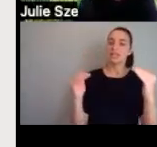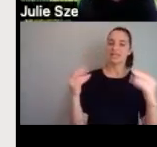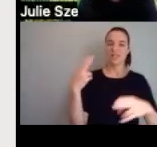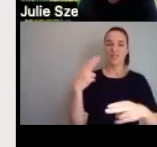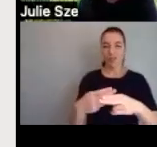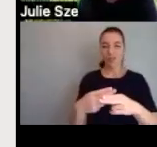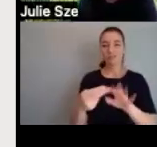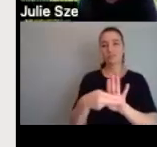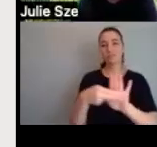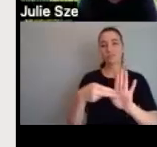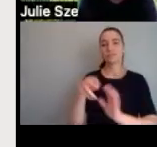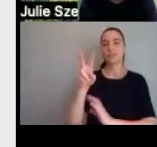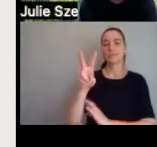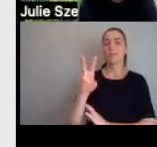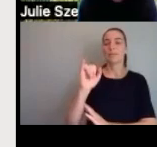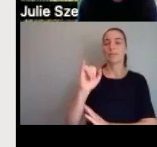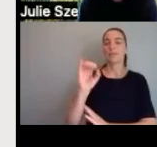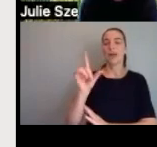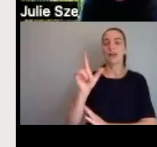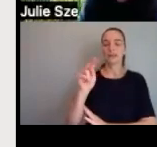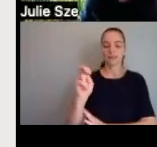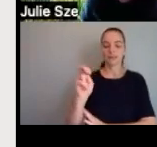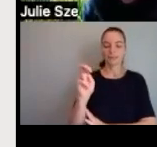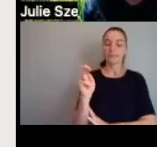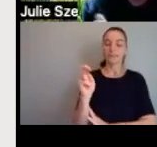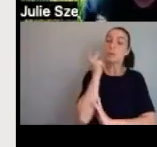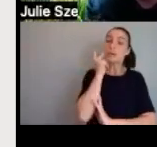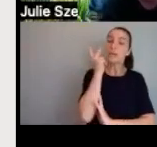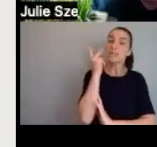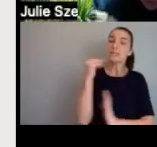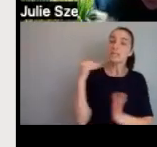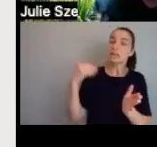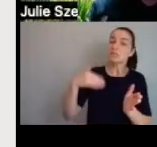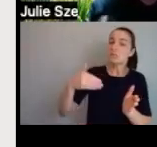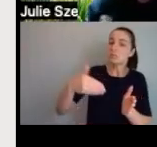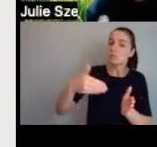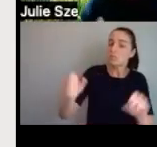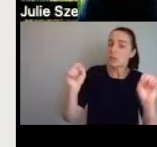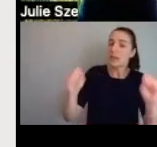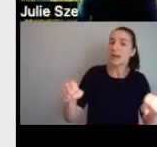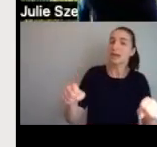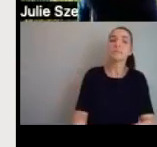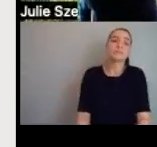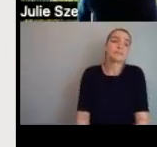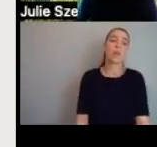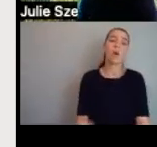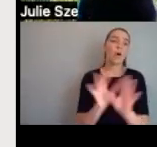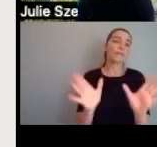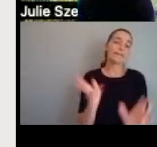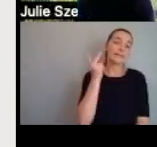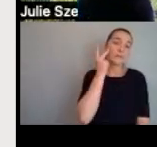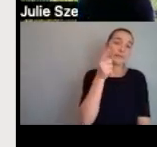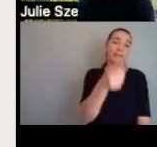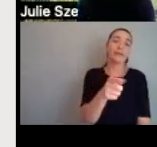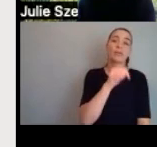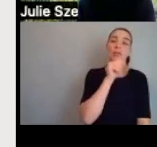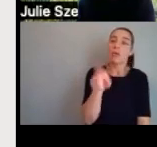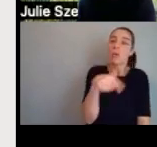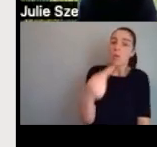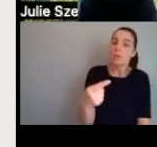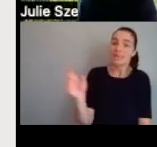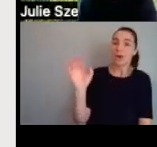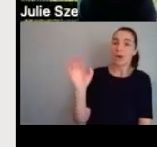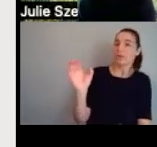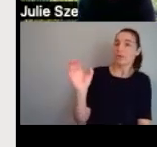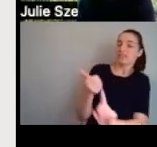disasters, impacts, and injustices. Um, and of course many of you are familiar with, you know, this is obviously not an issue just of carbon, you know,